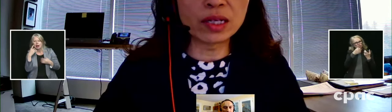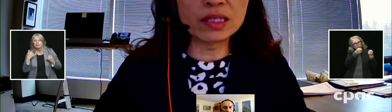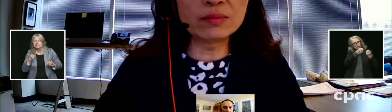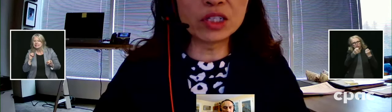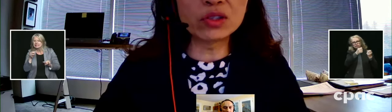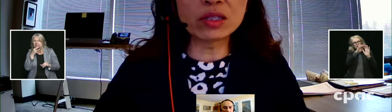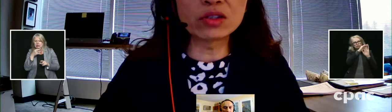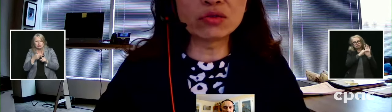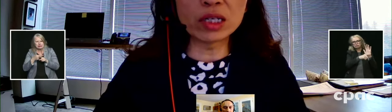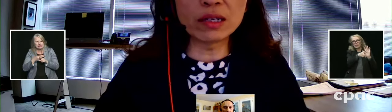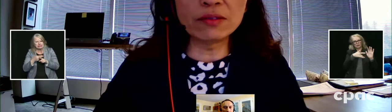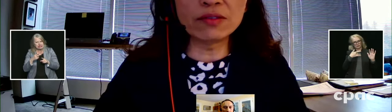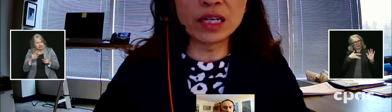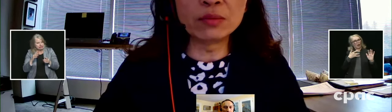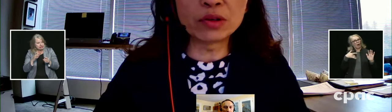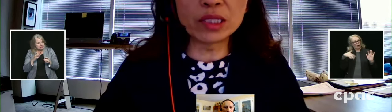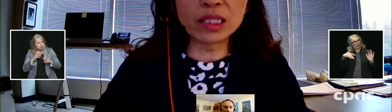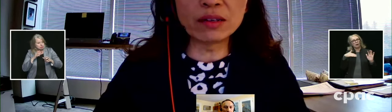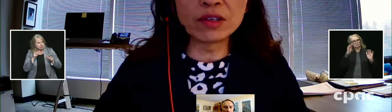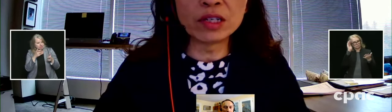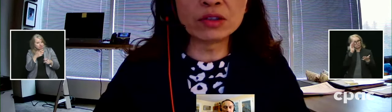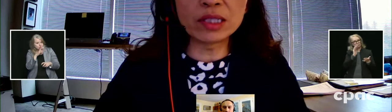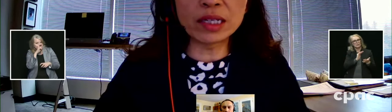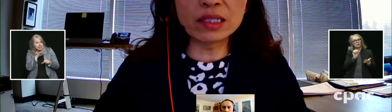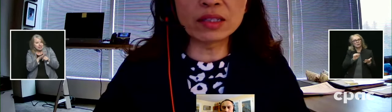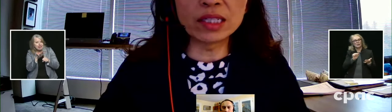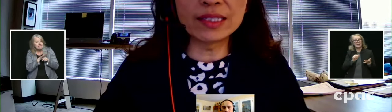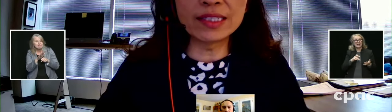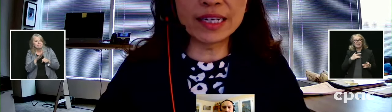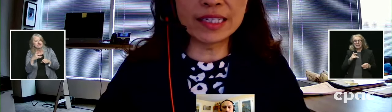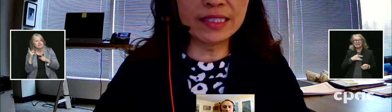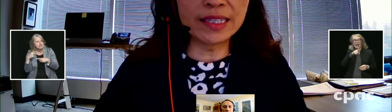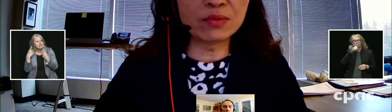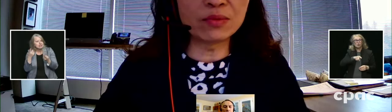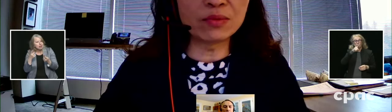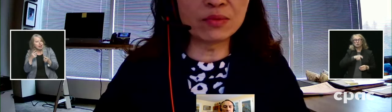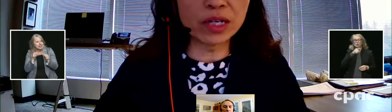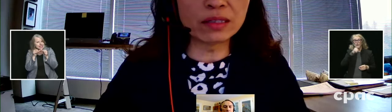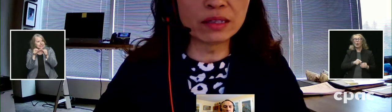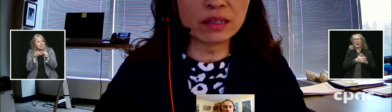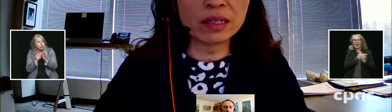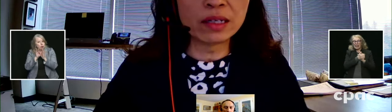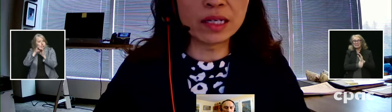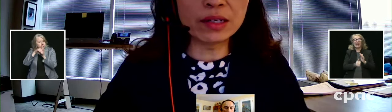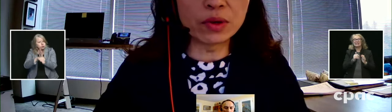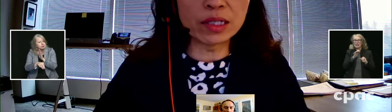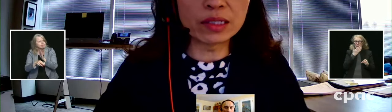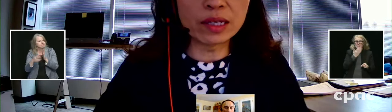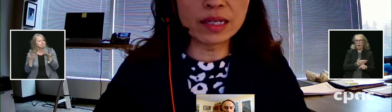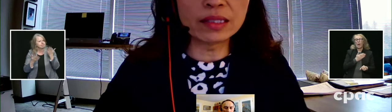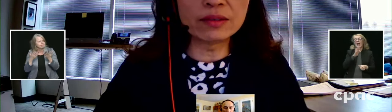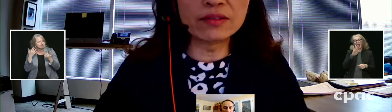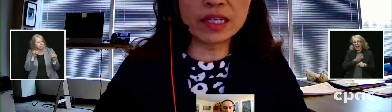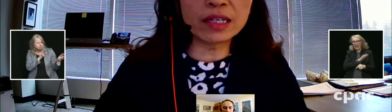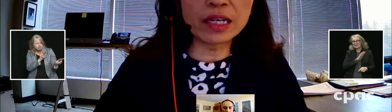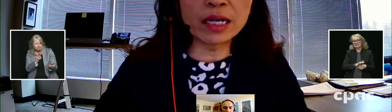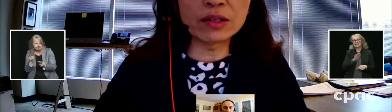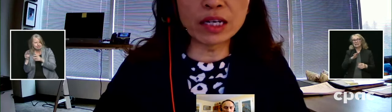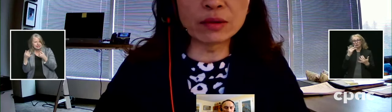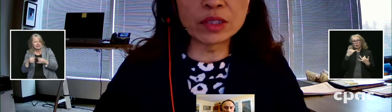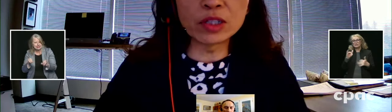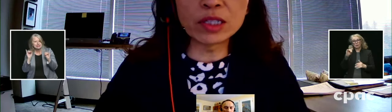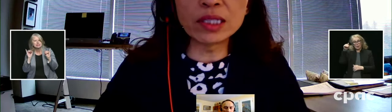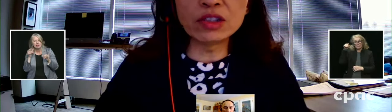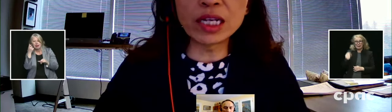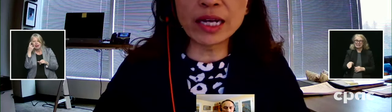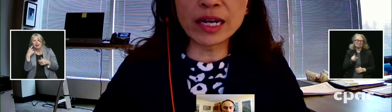that these measures are strong enough and broad enough to set us on a steady downward trend Likewise, as severe outcomes